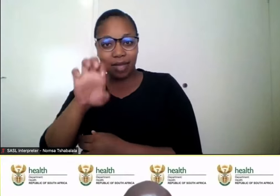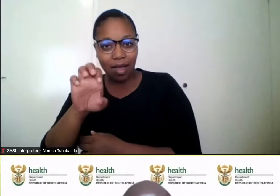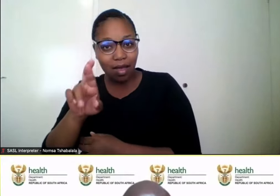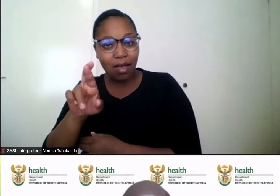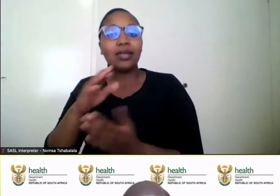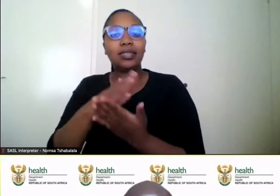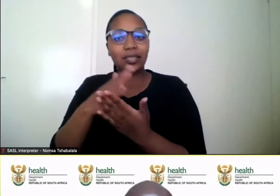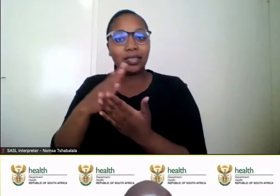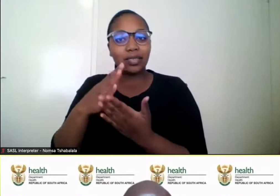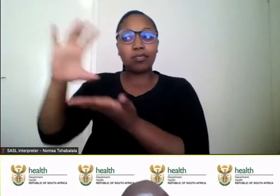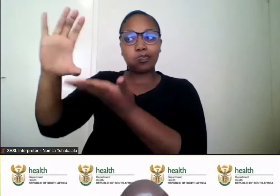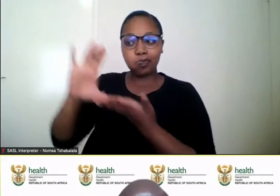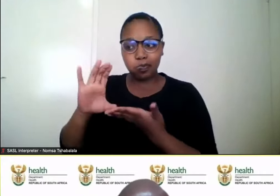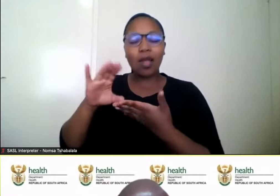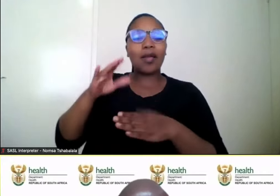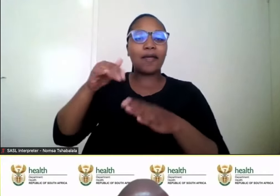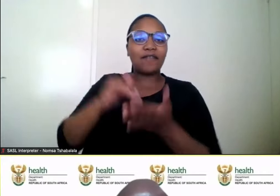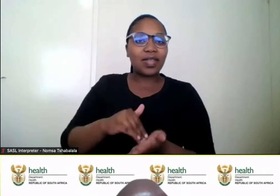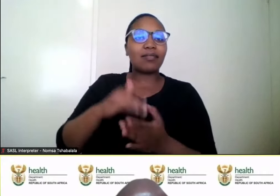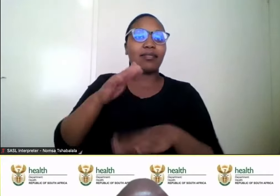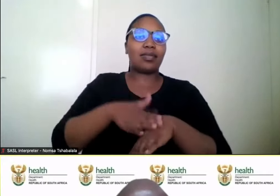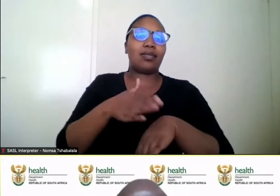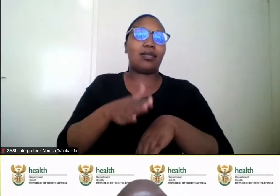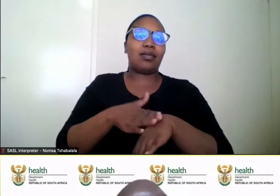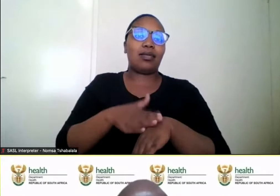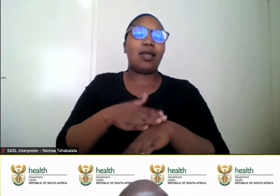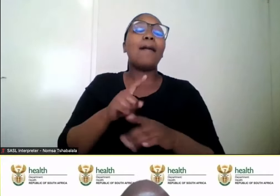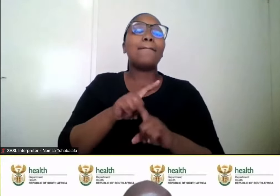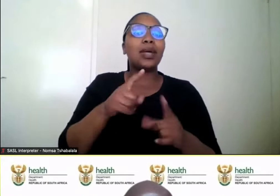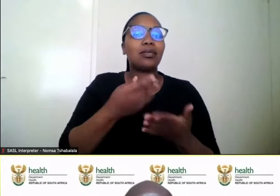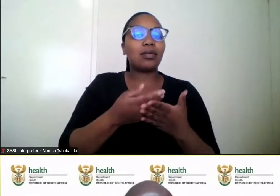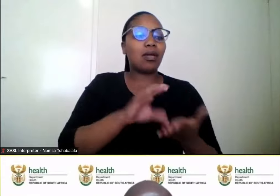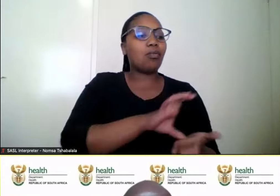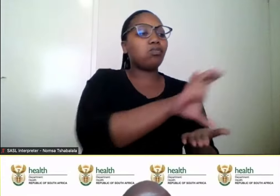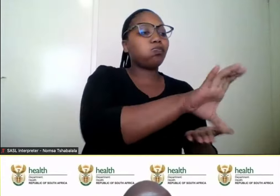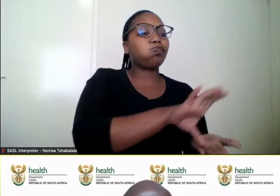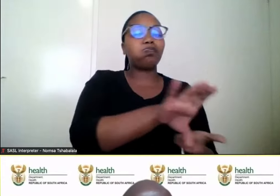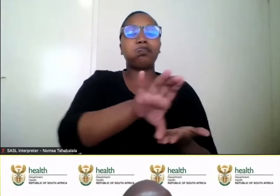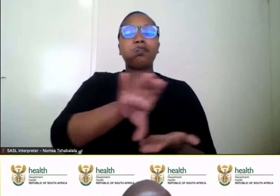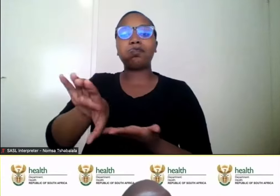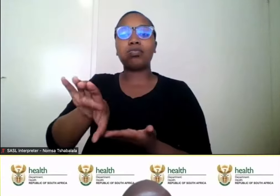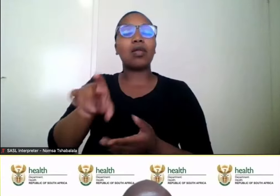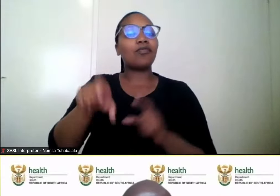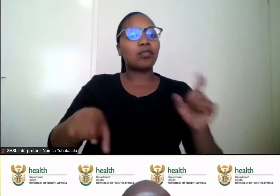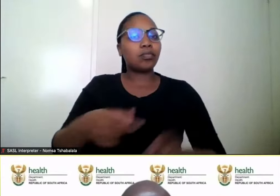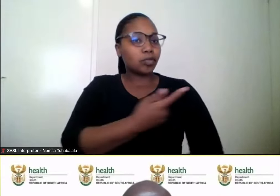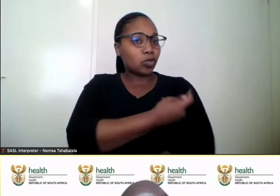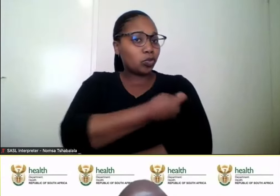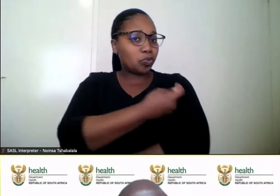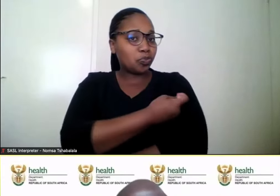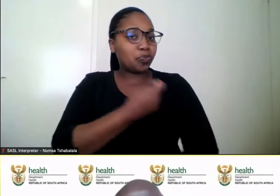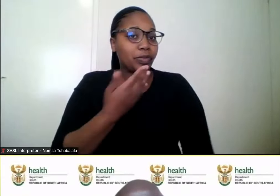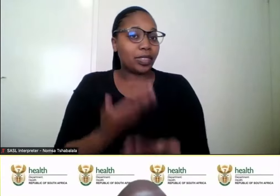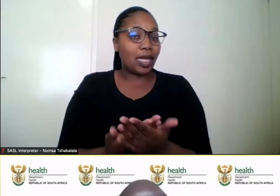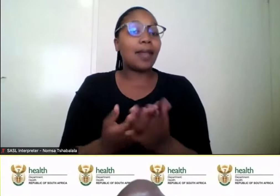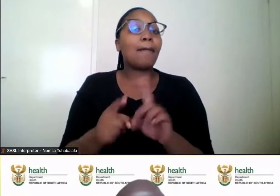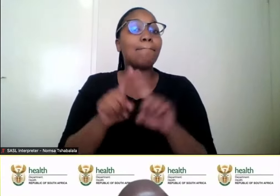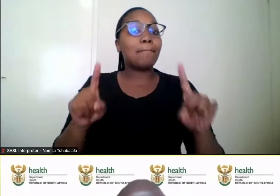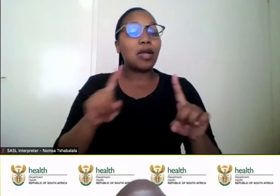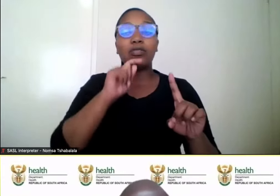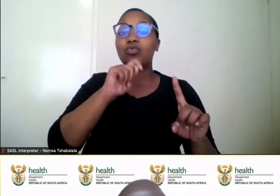we can reduce the stock at our disposal. But so that's a matter